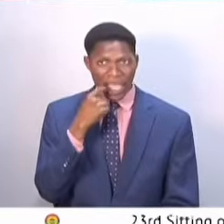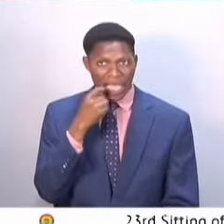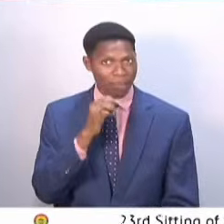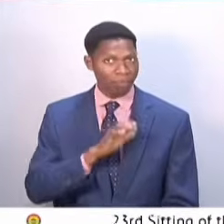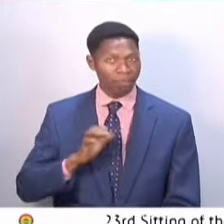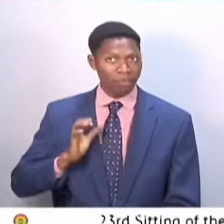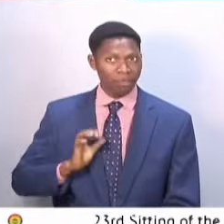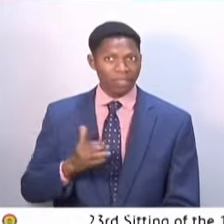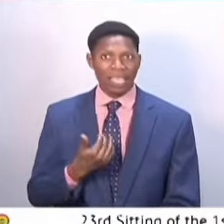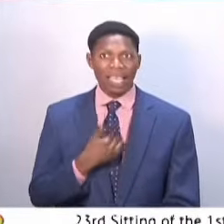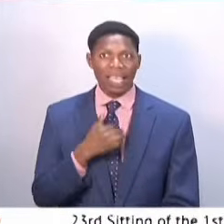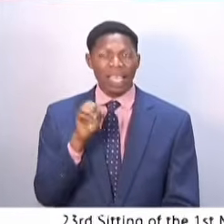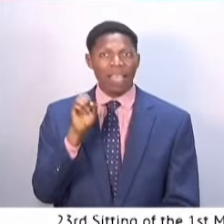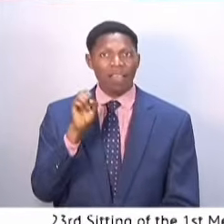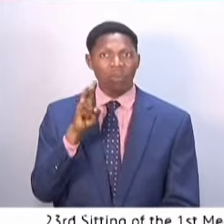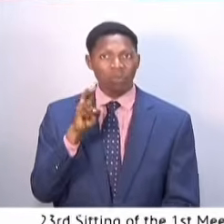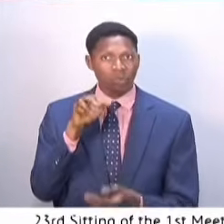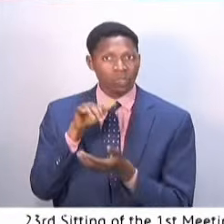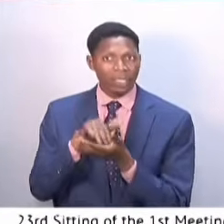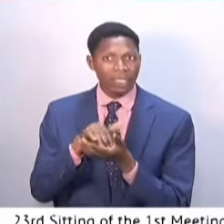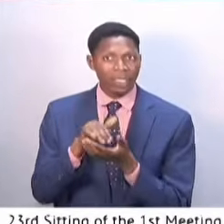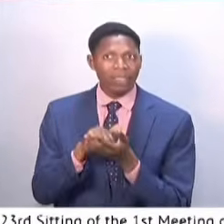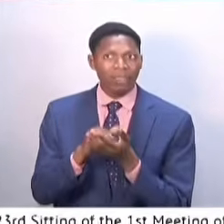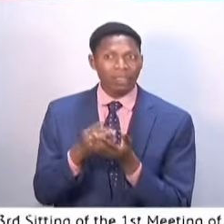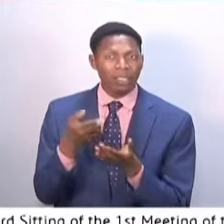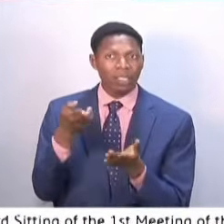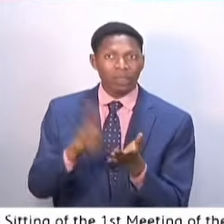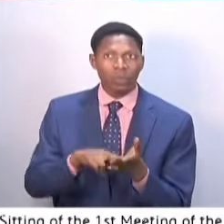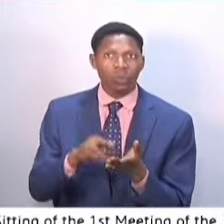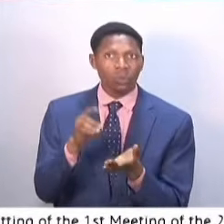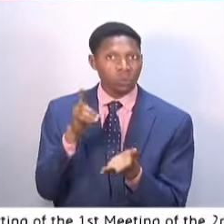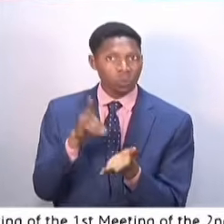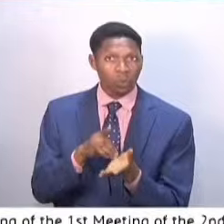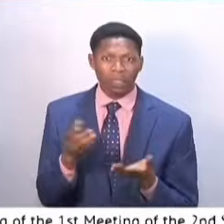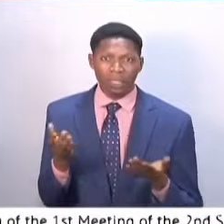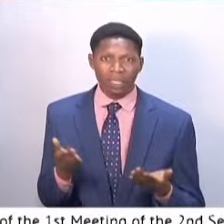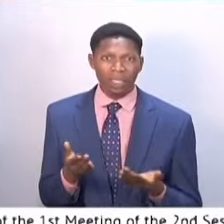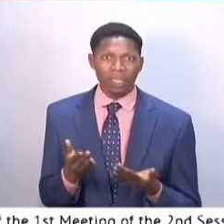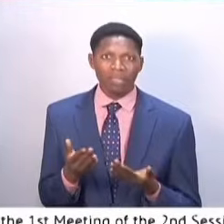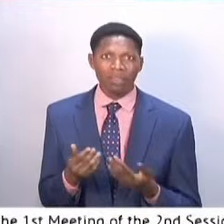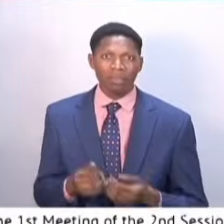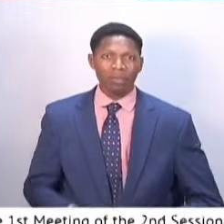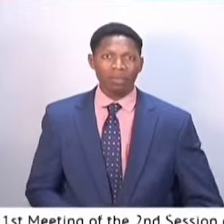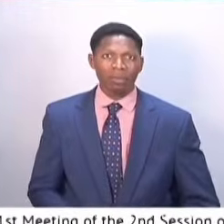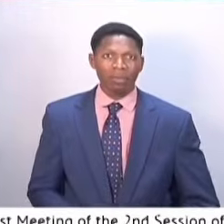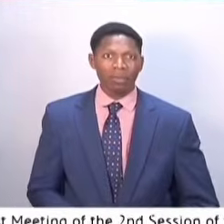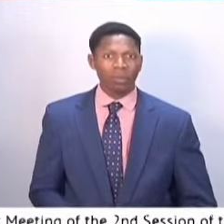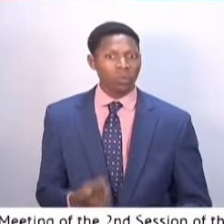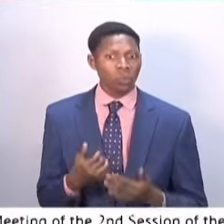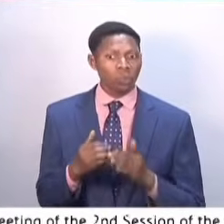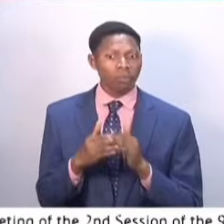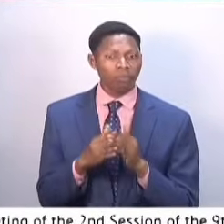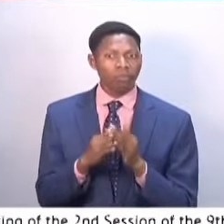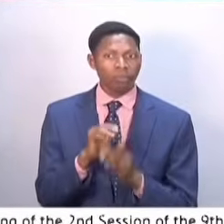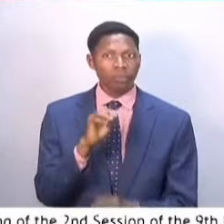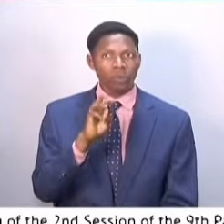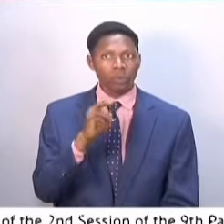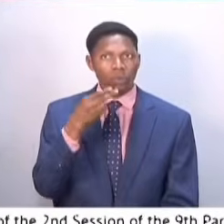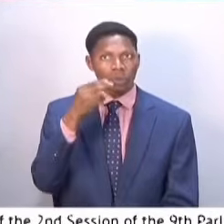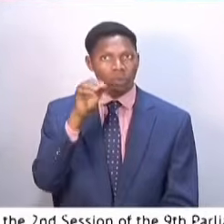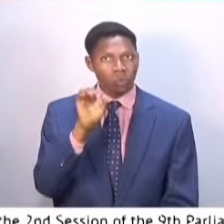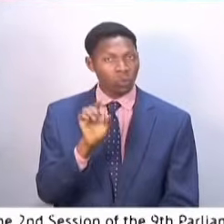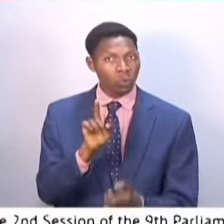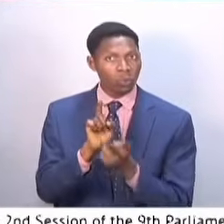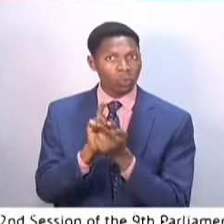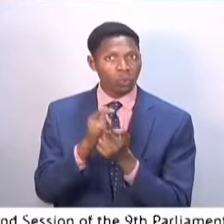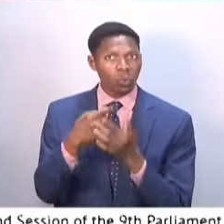we have almost 12,000 registered medical doctors. To meet the WHO benchmark for a